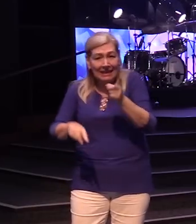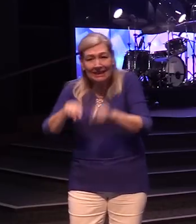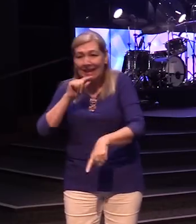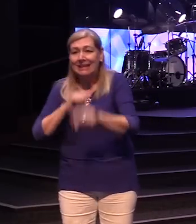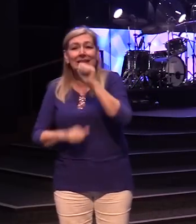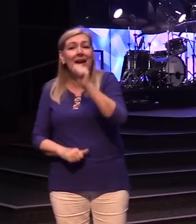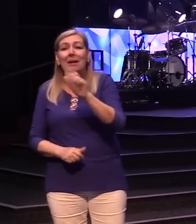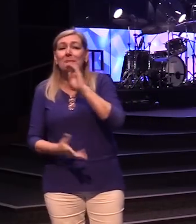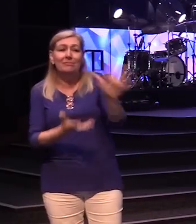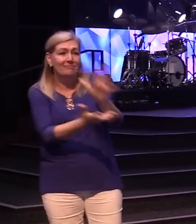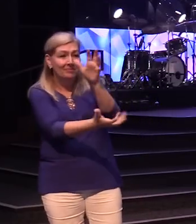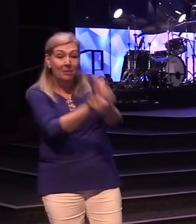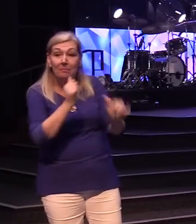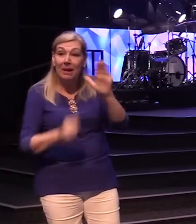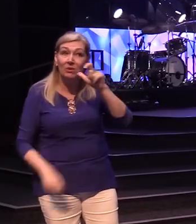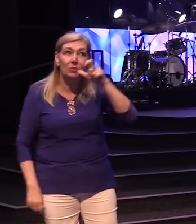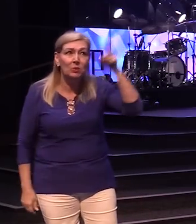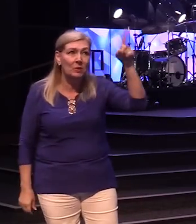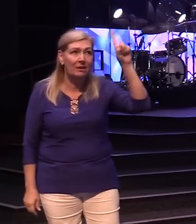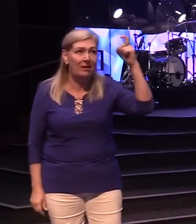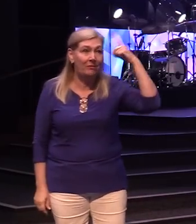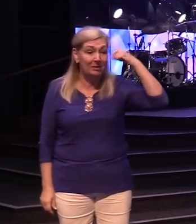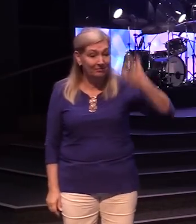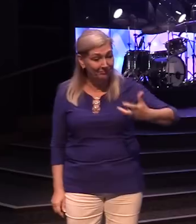abridged by the government.